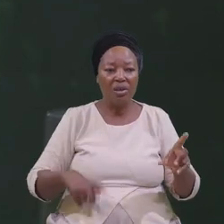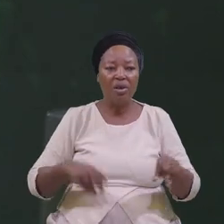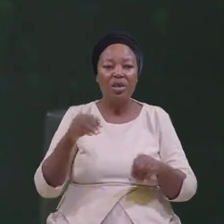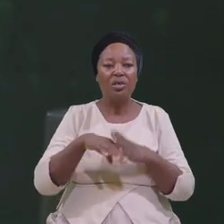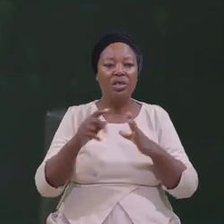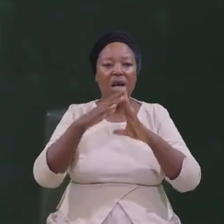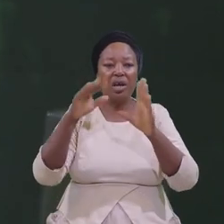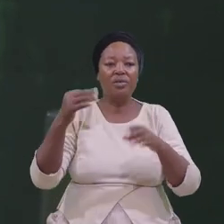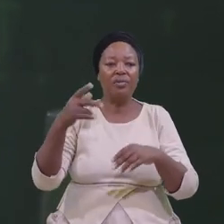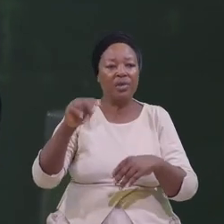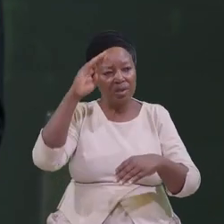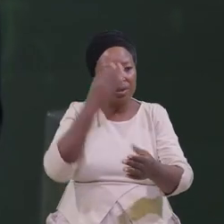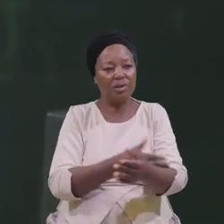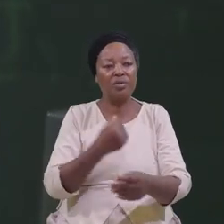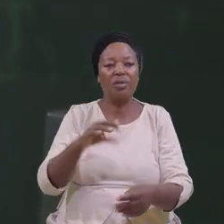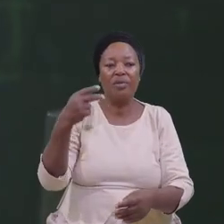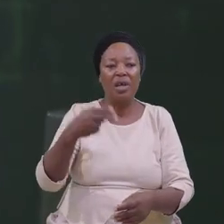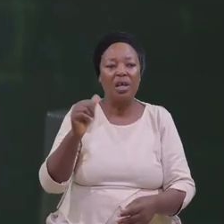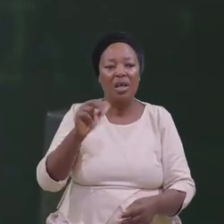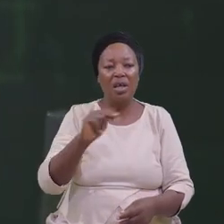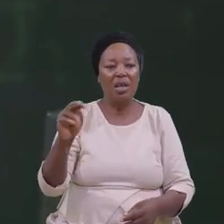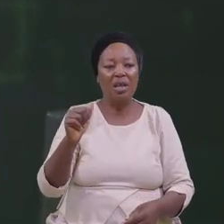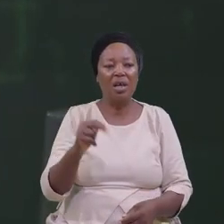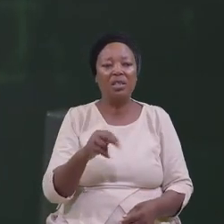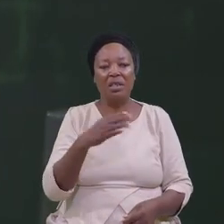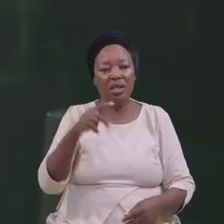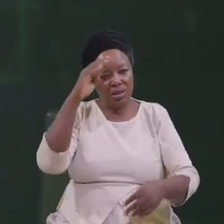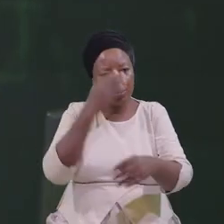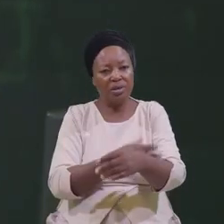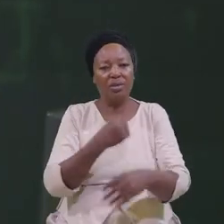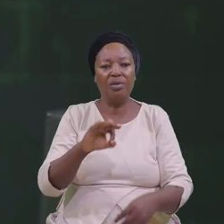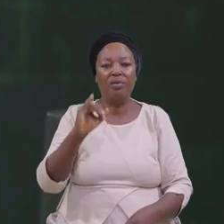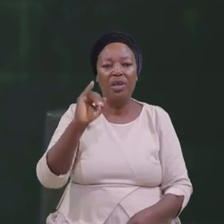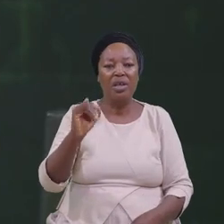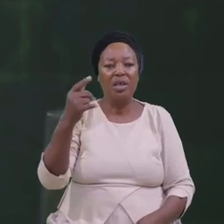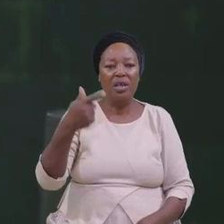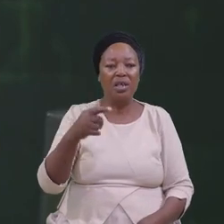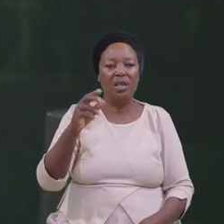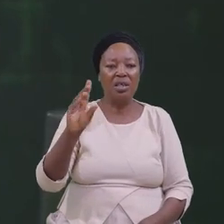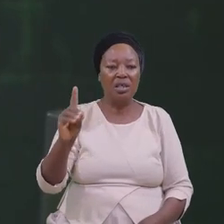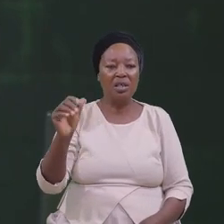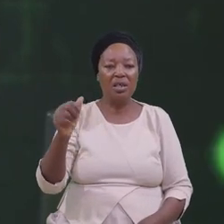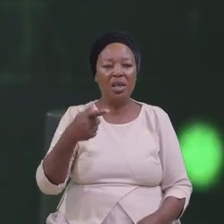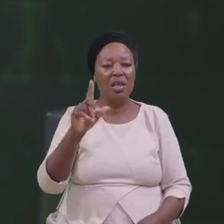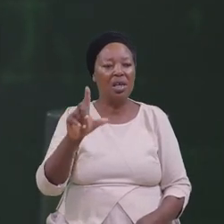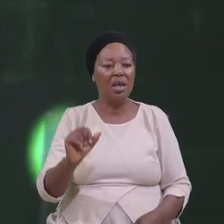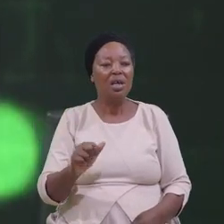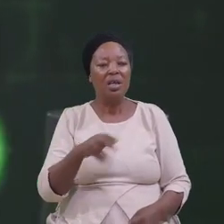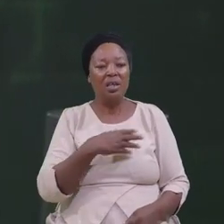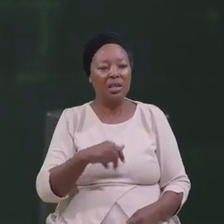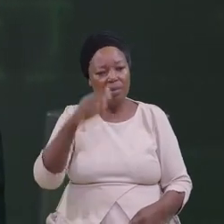chamber of the sons of Hanan, the son of Igdiah, a man